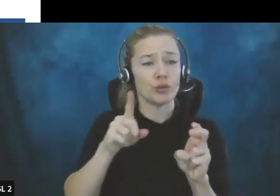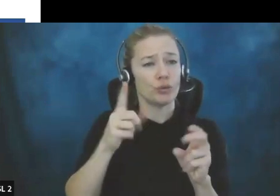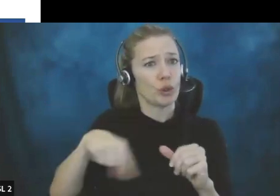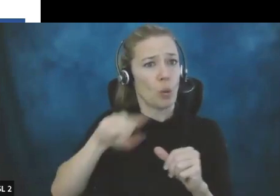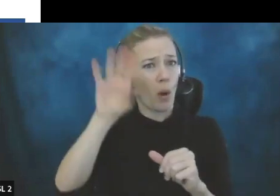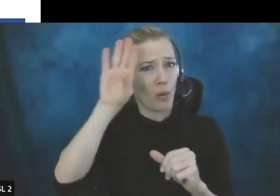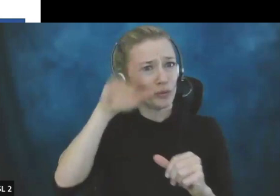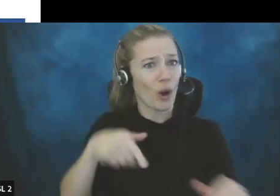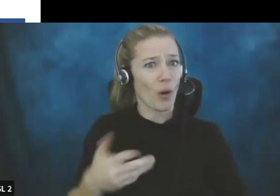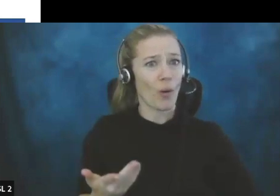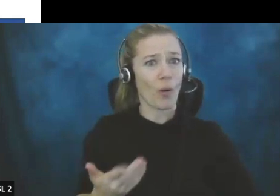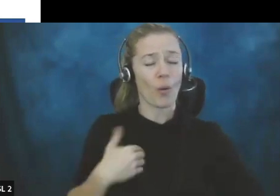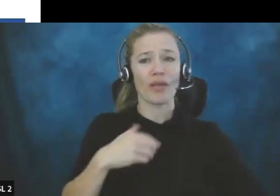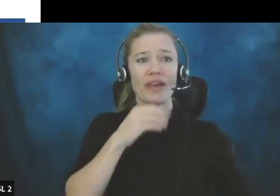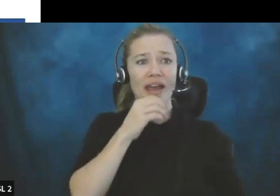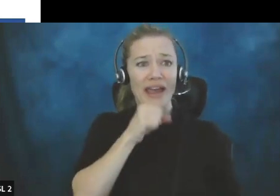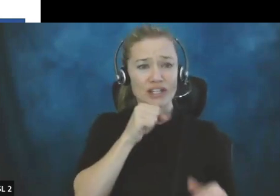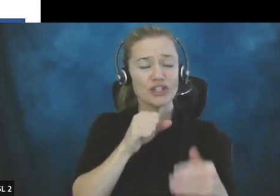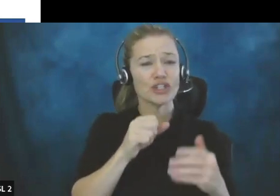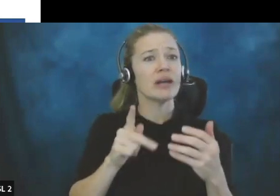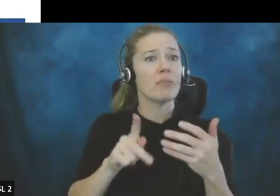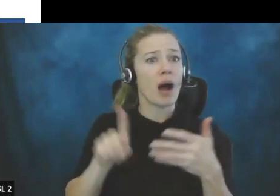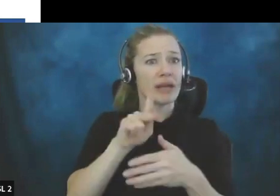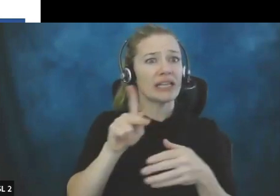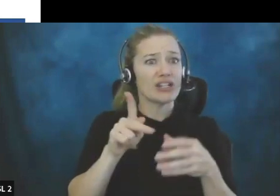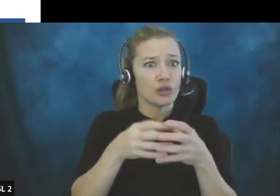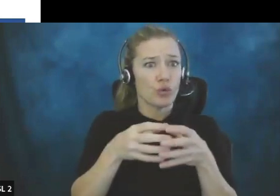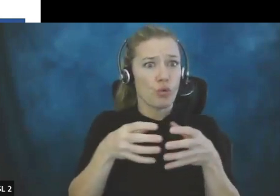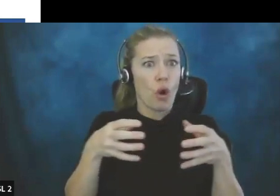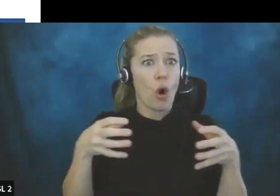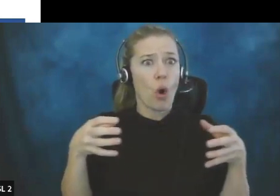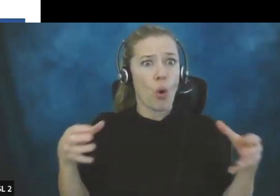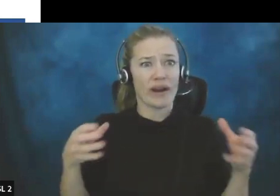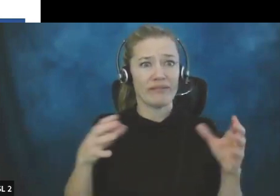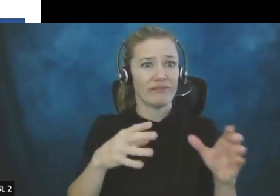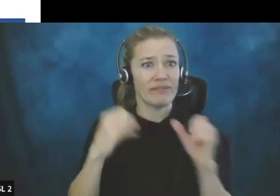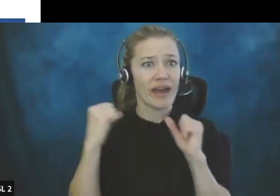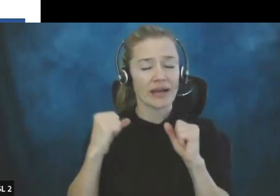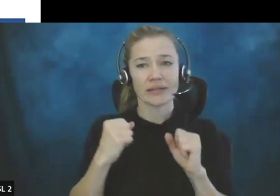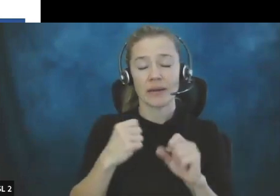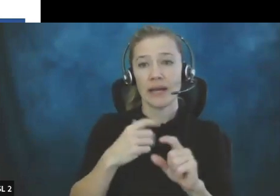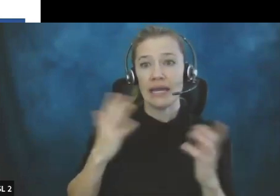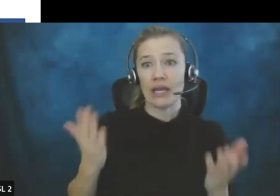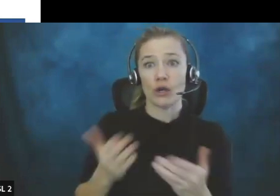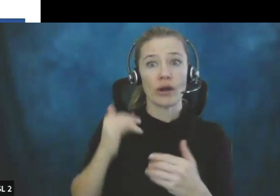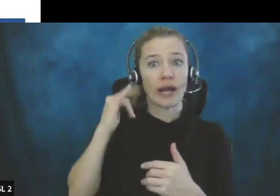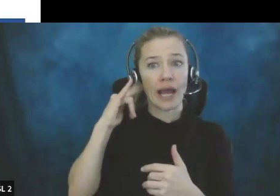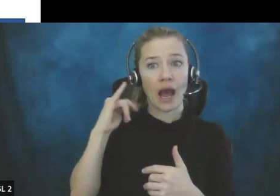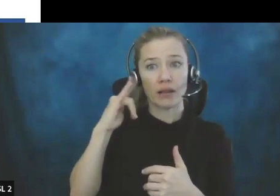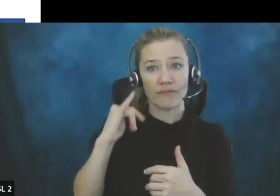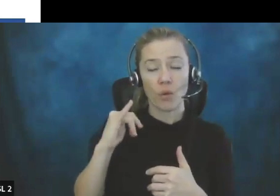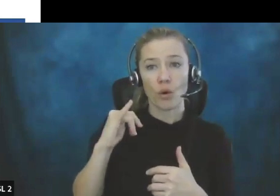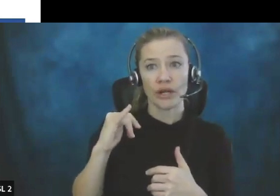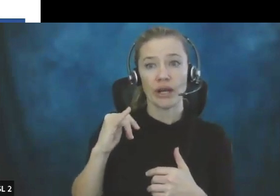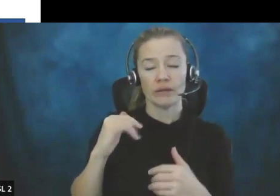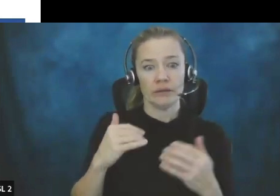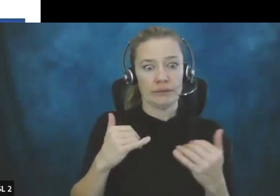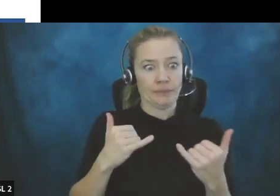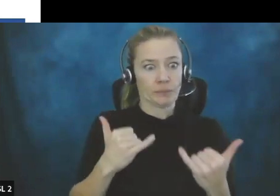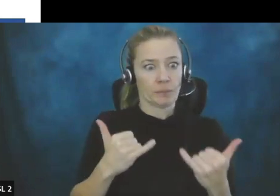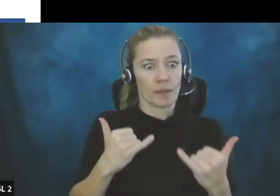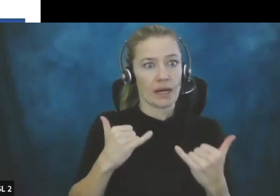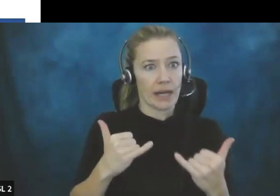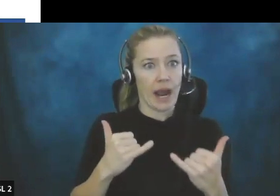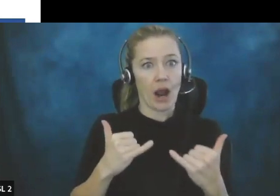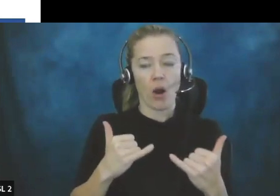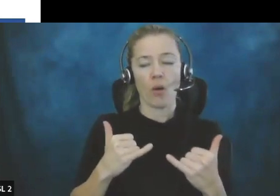aware. We know that the aging population is just growing exponentially. And in California,